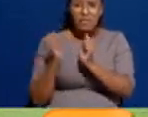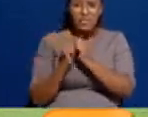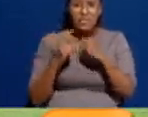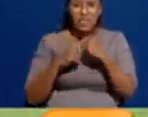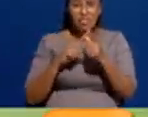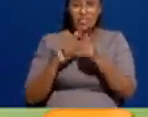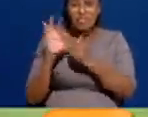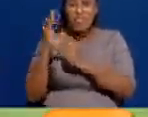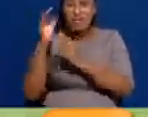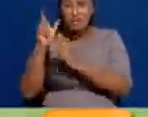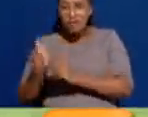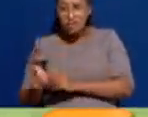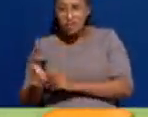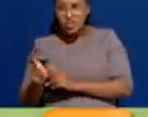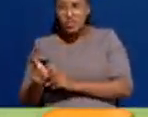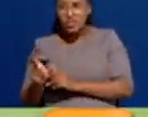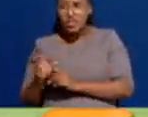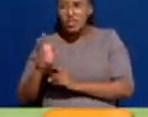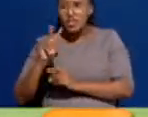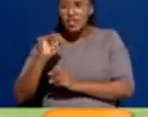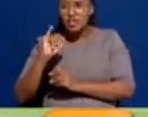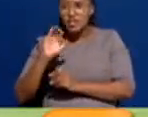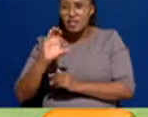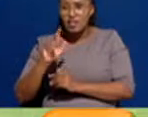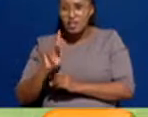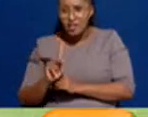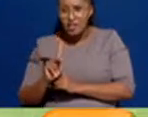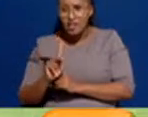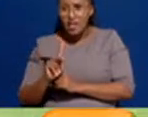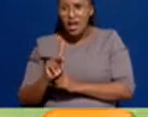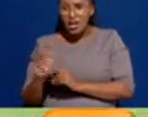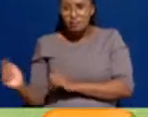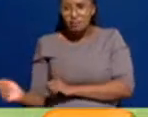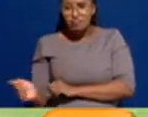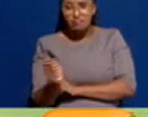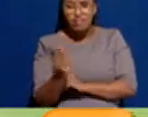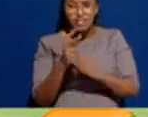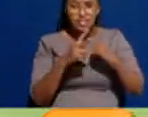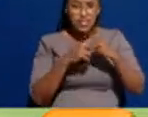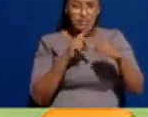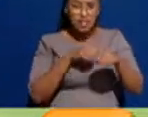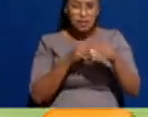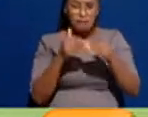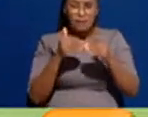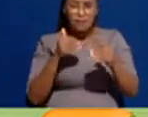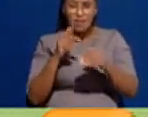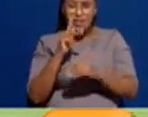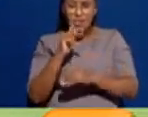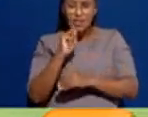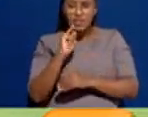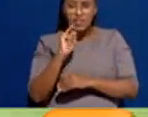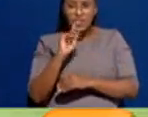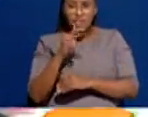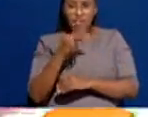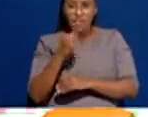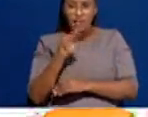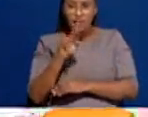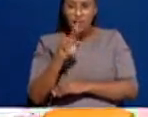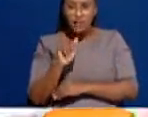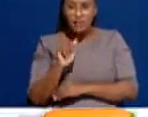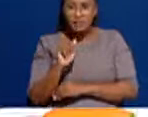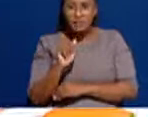on the leaderboard, Ewan van Niekerk, is 7 shots behind Kihara in second place.